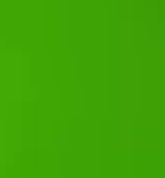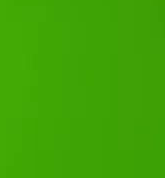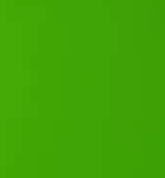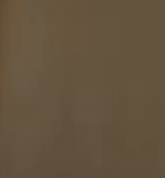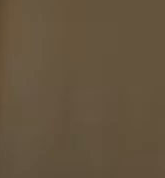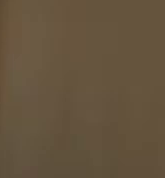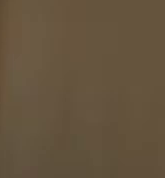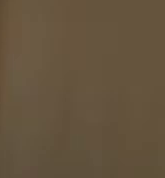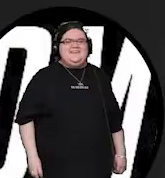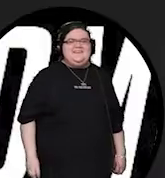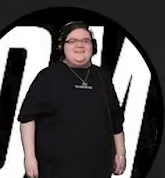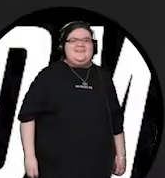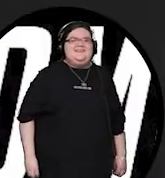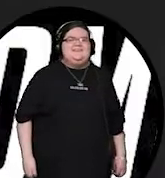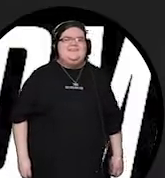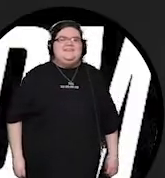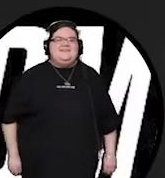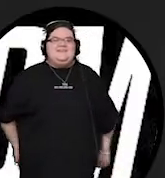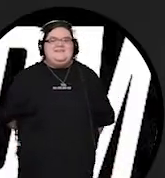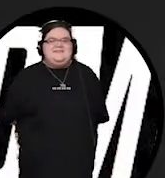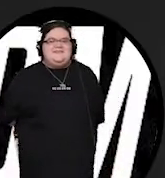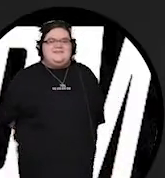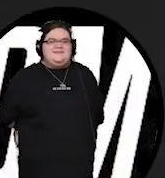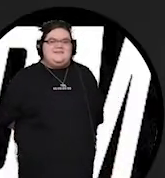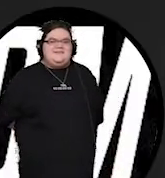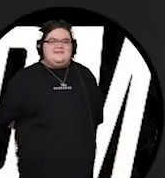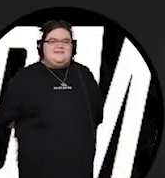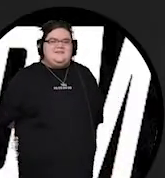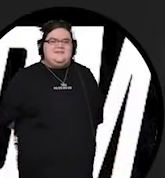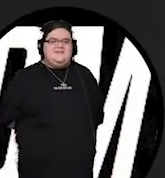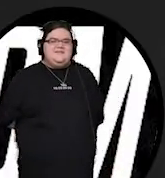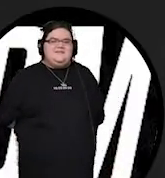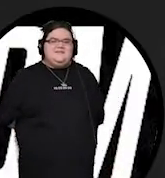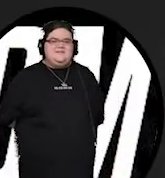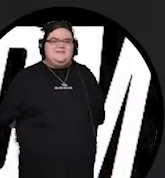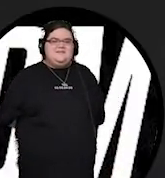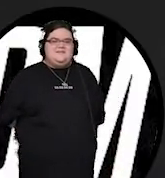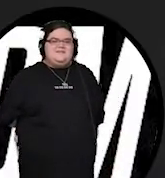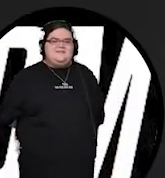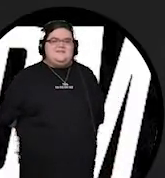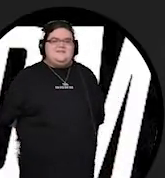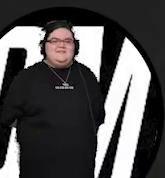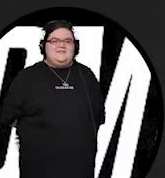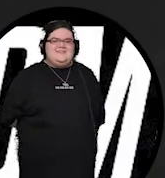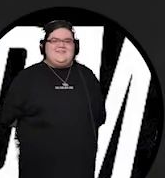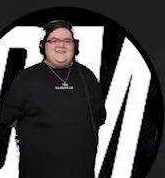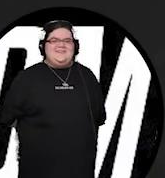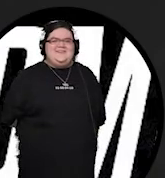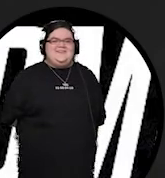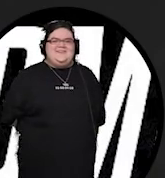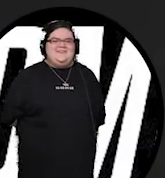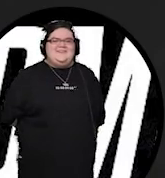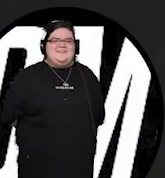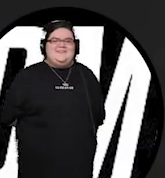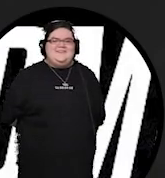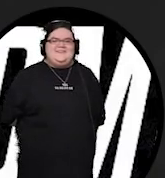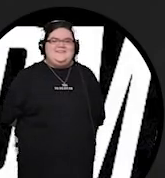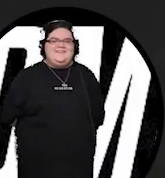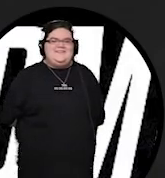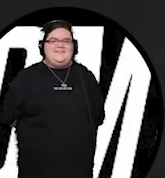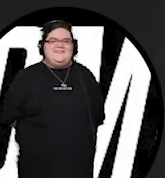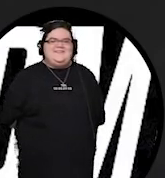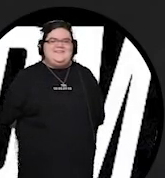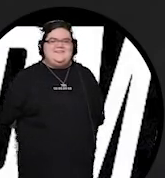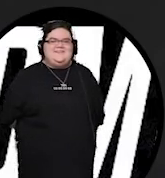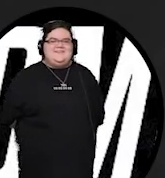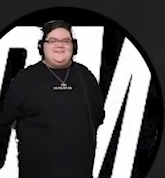bro. What do you play? The other day. Played some Assassin's on your Xbox. Yeah. You can do this too, bit. TV. I'm not